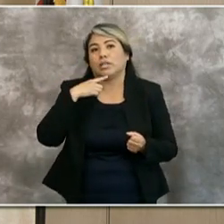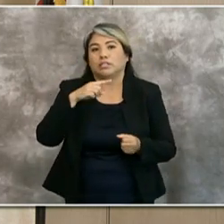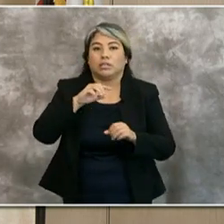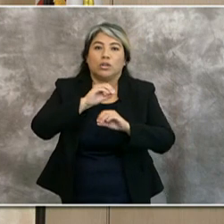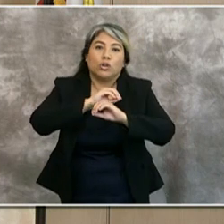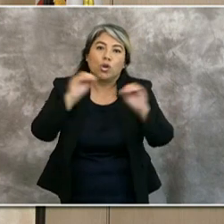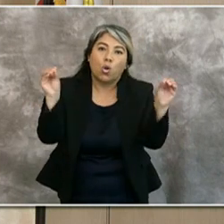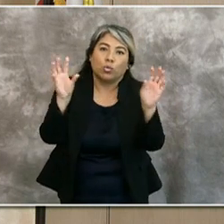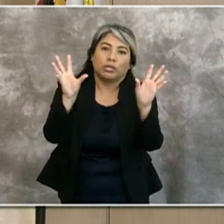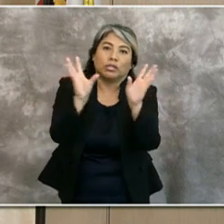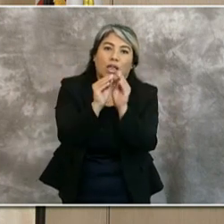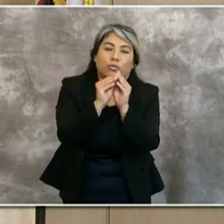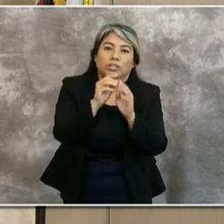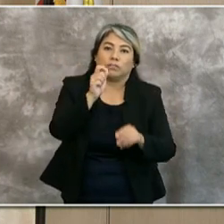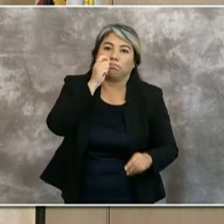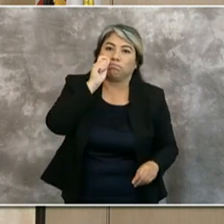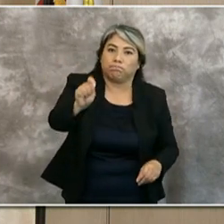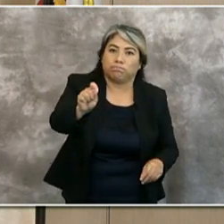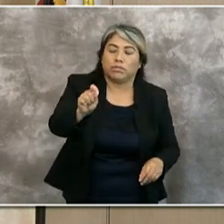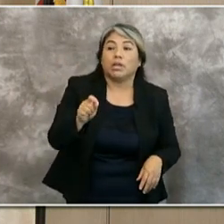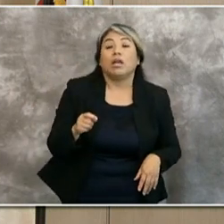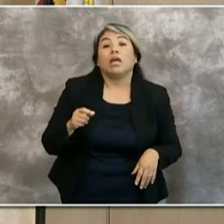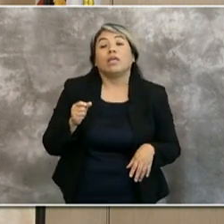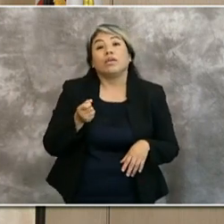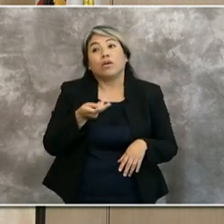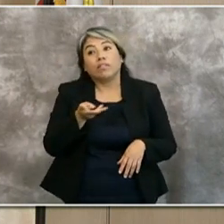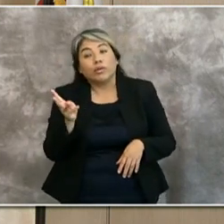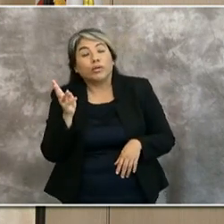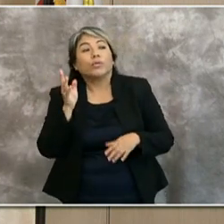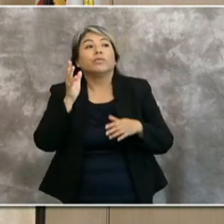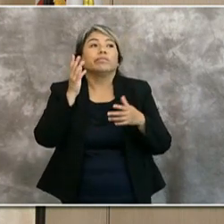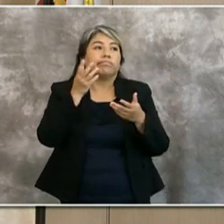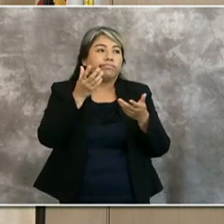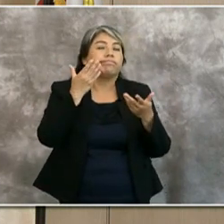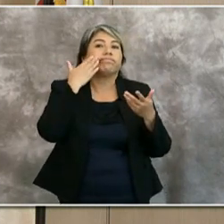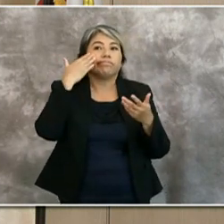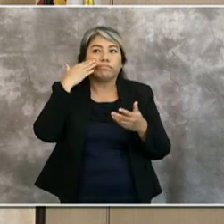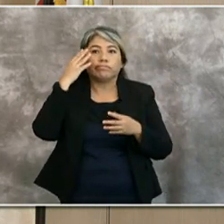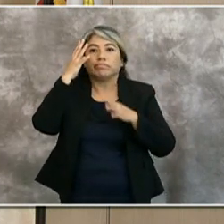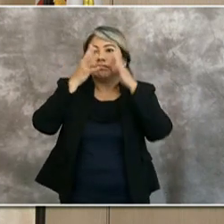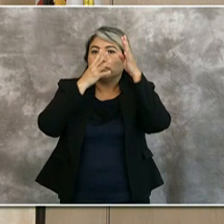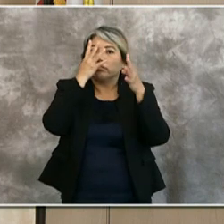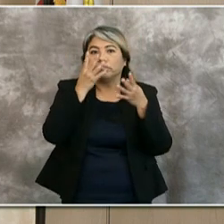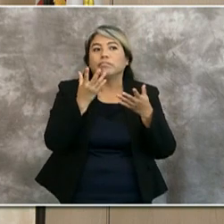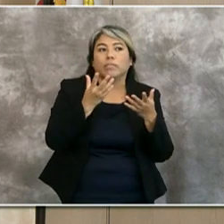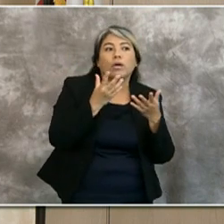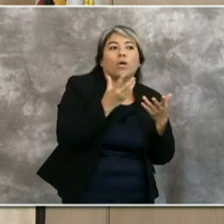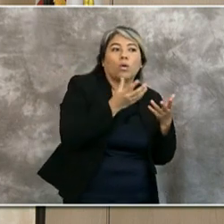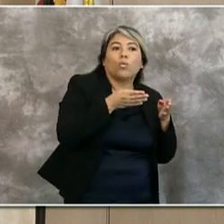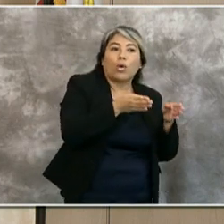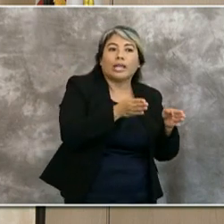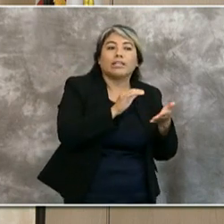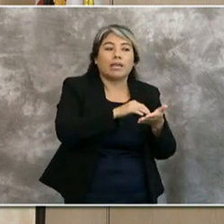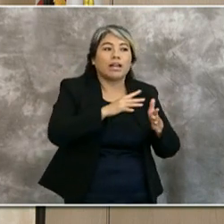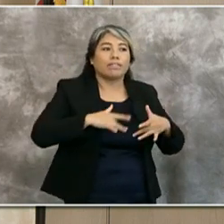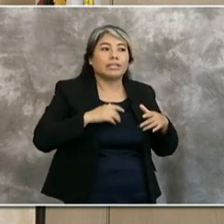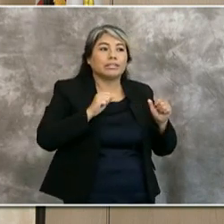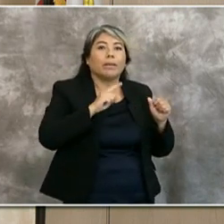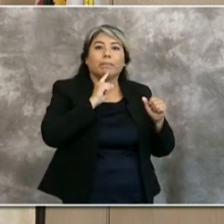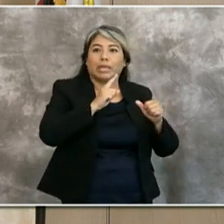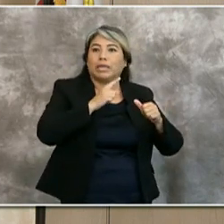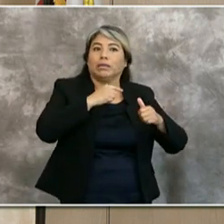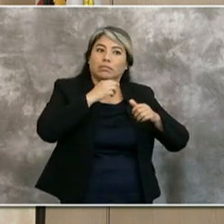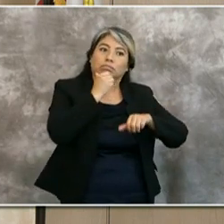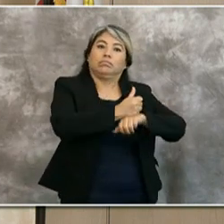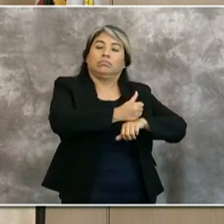gatherings. There are numerous creative and innovative ways that events can be held through a virtual